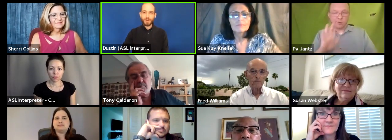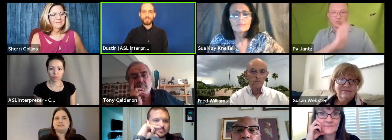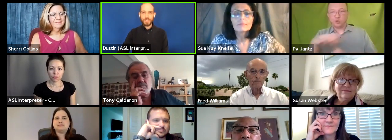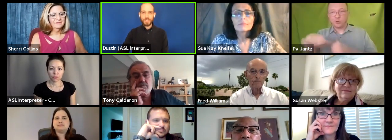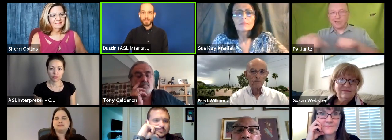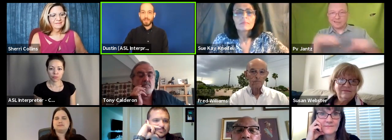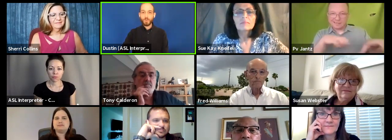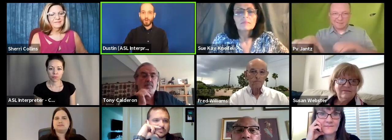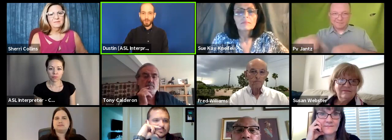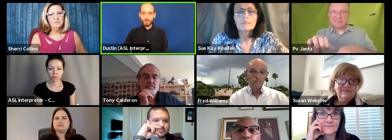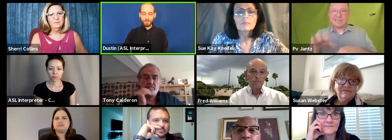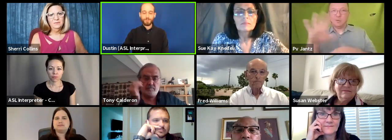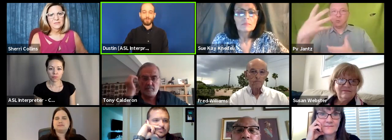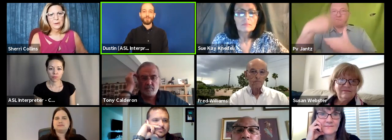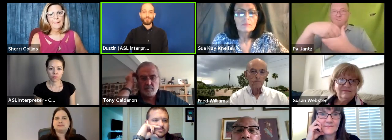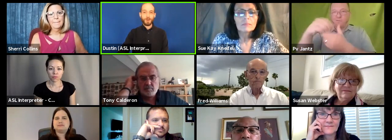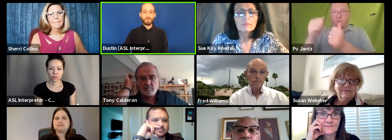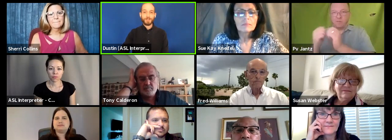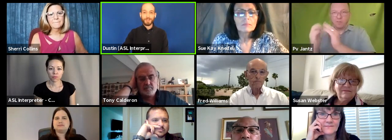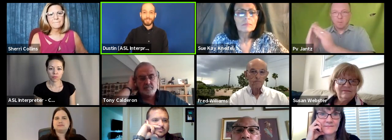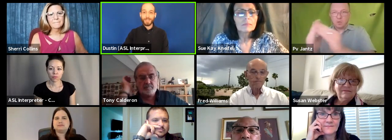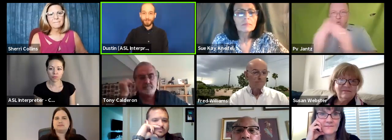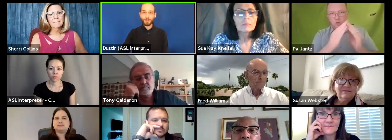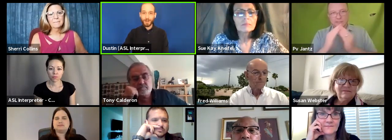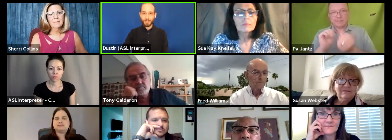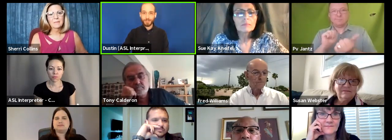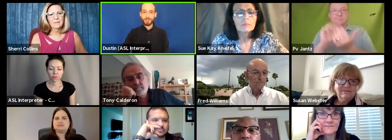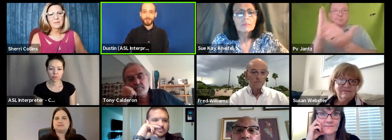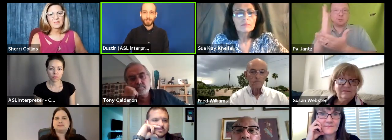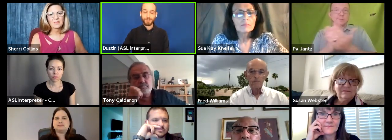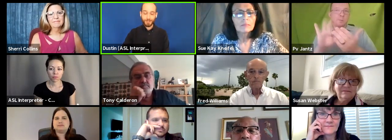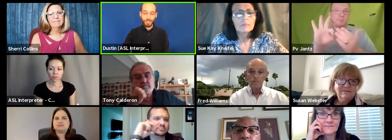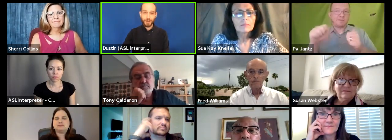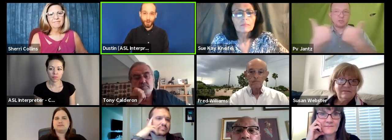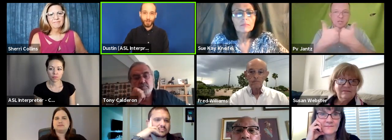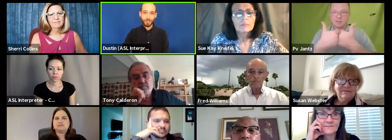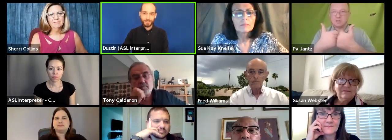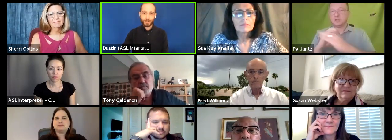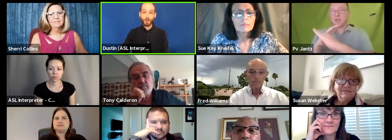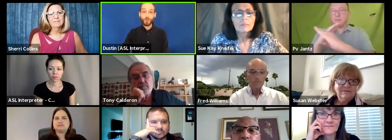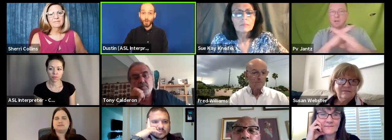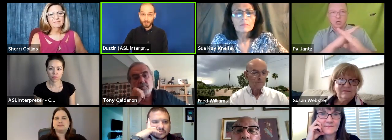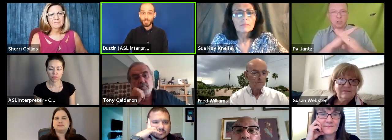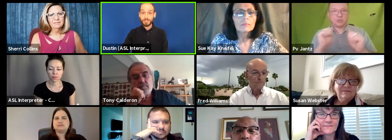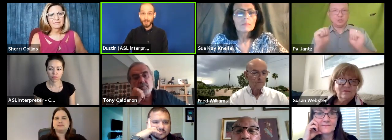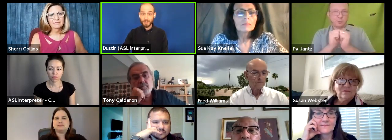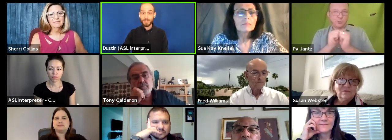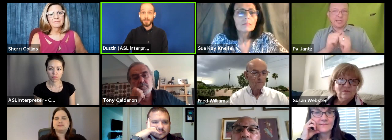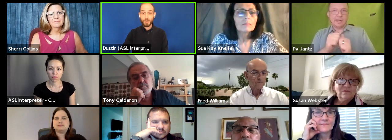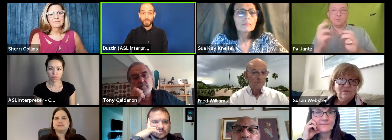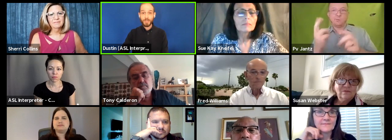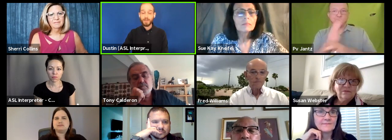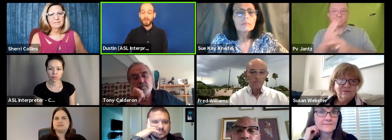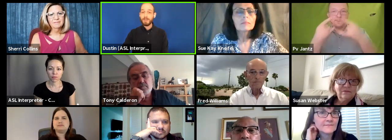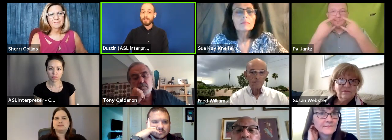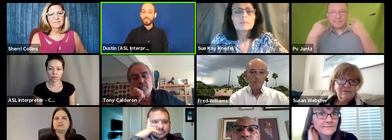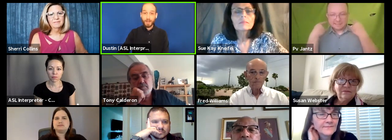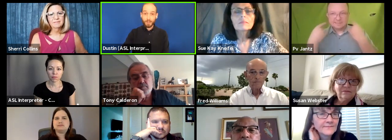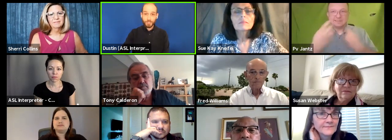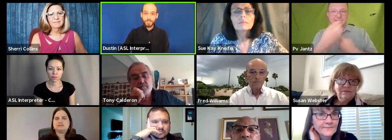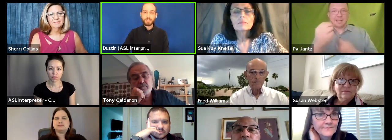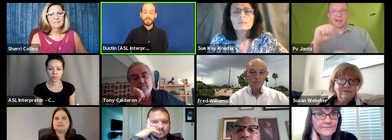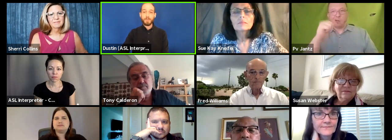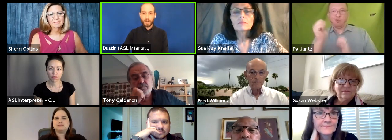of. You have seen the work from Executive Director Commissioner Sherry Collins and her work that she's done in the community,